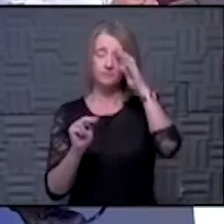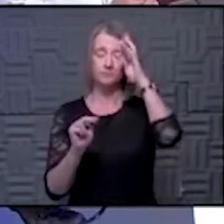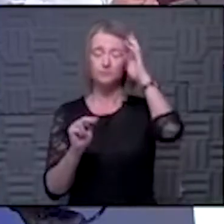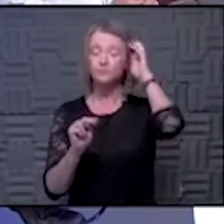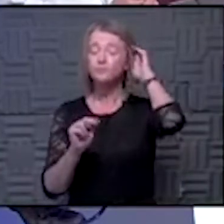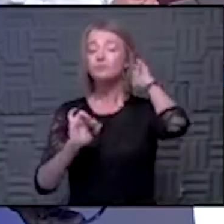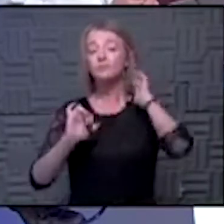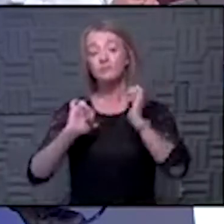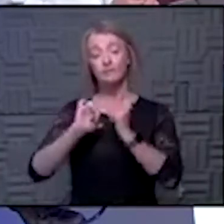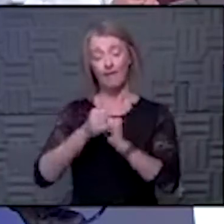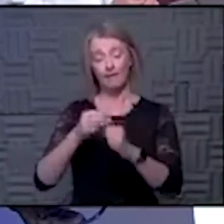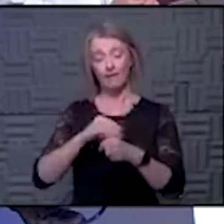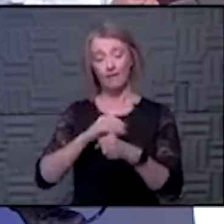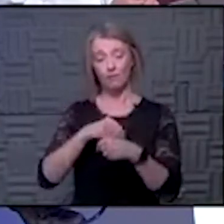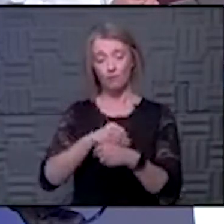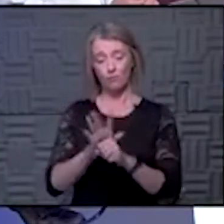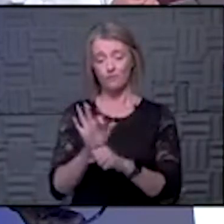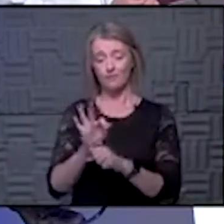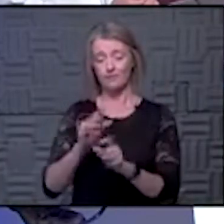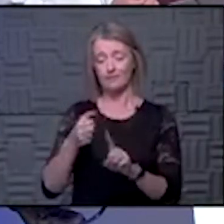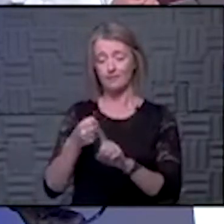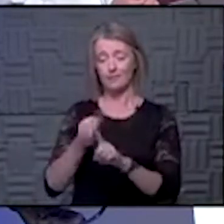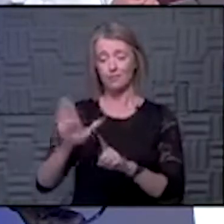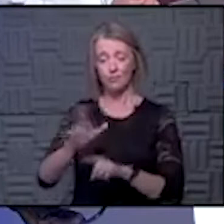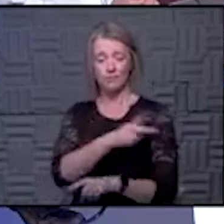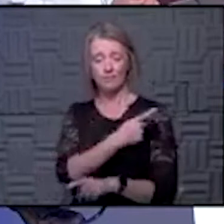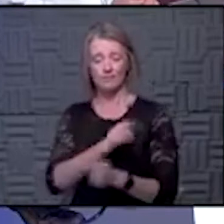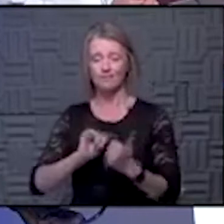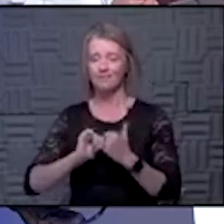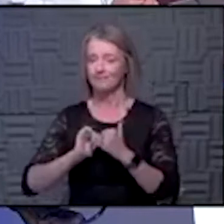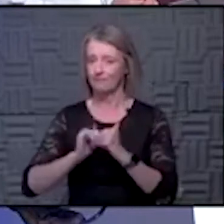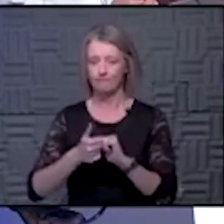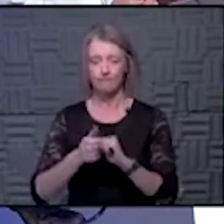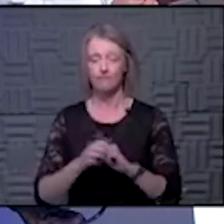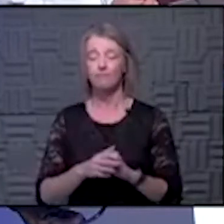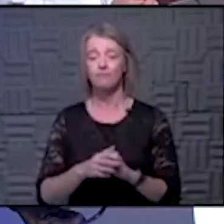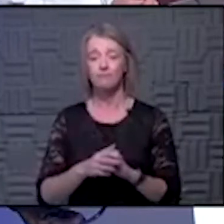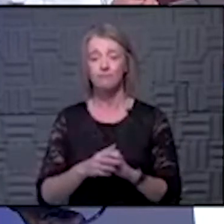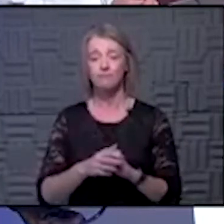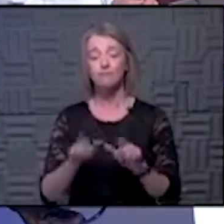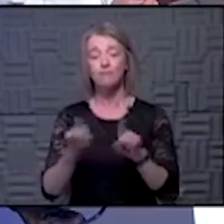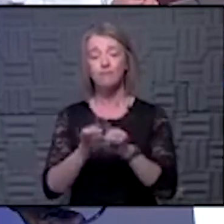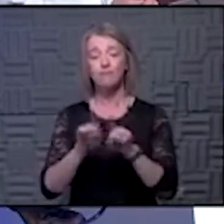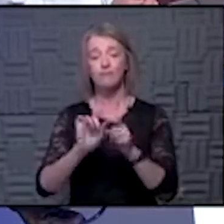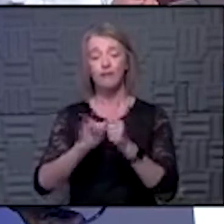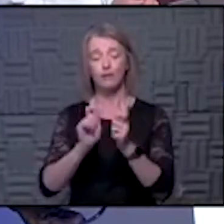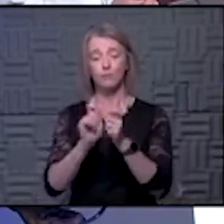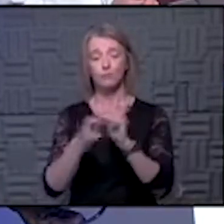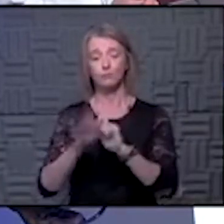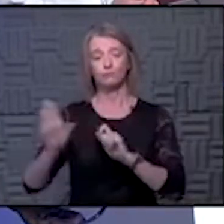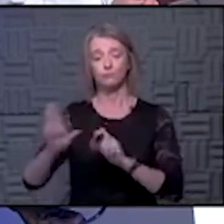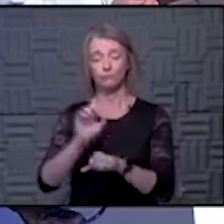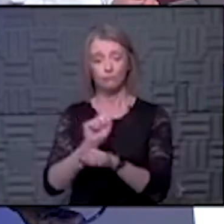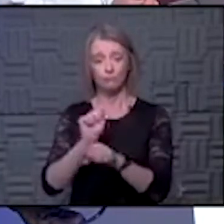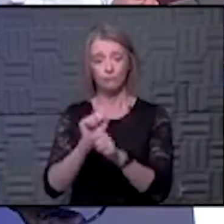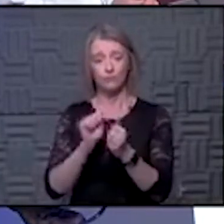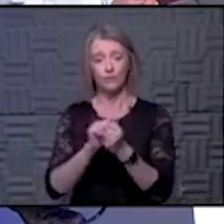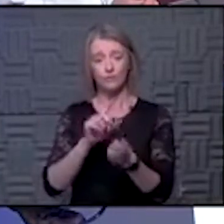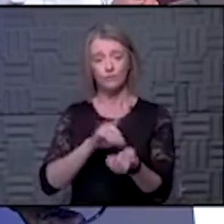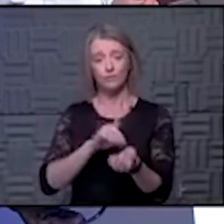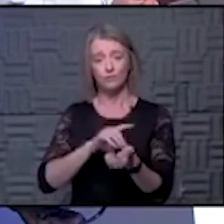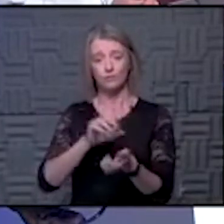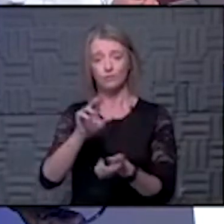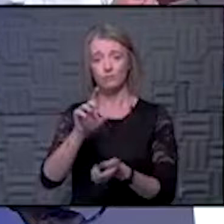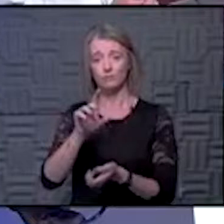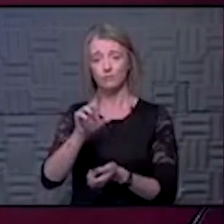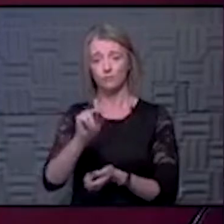how COVID-19 has impacted your patients, and also how it's changed the work you do with Dr. Norman in the